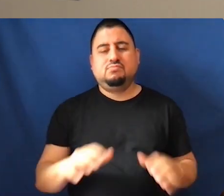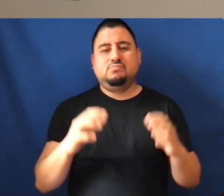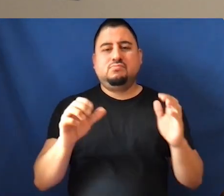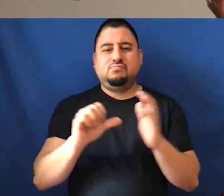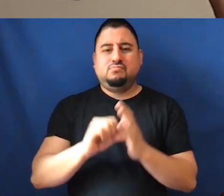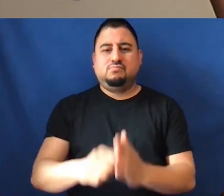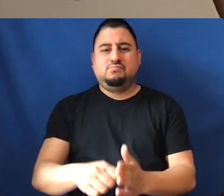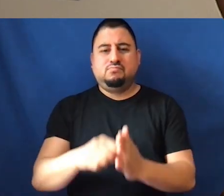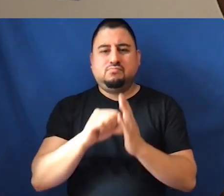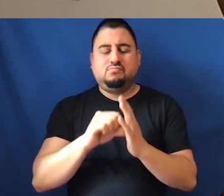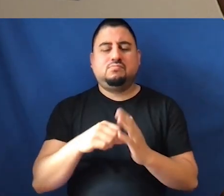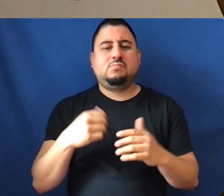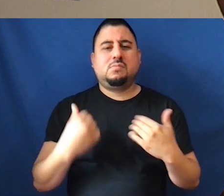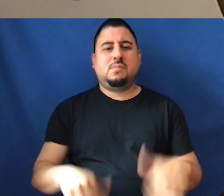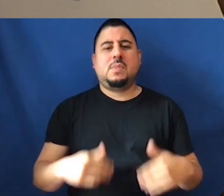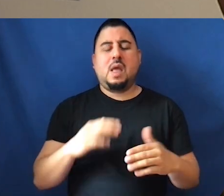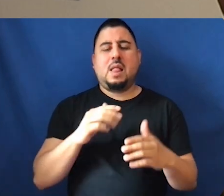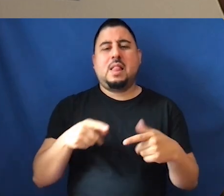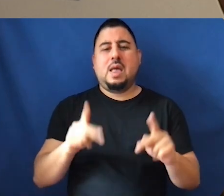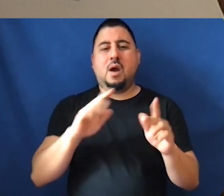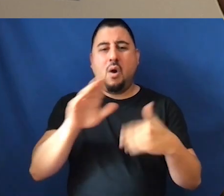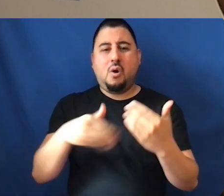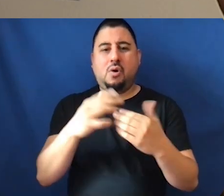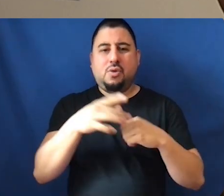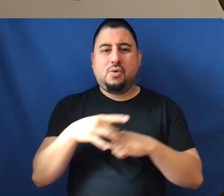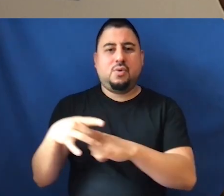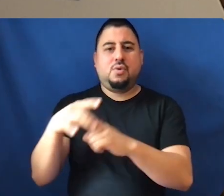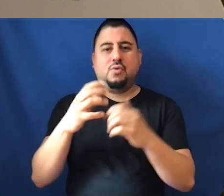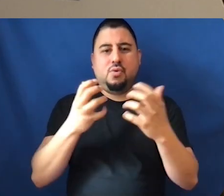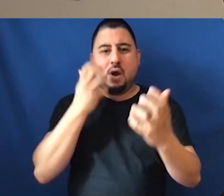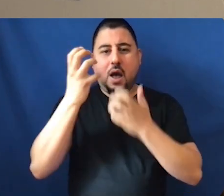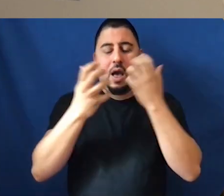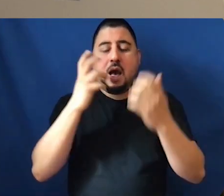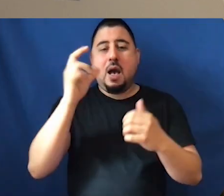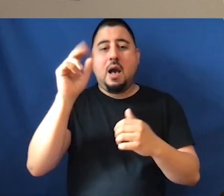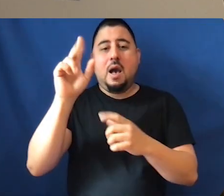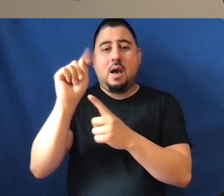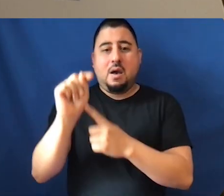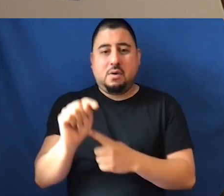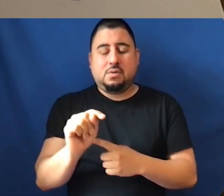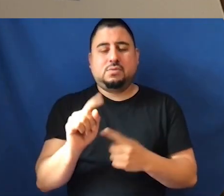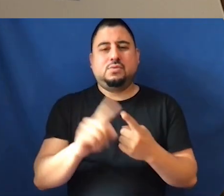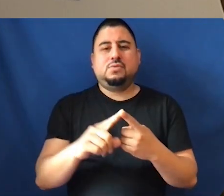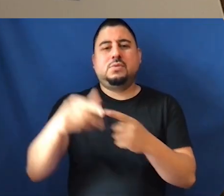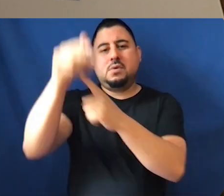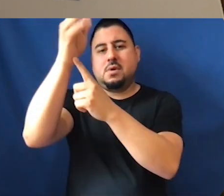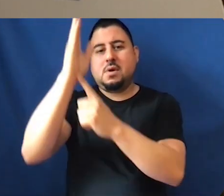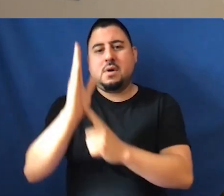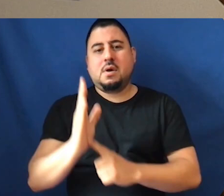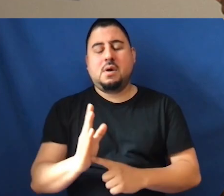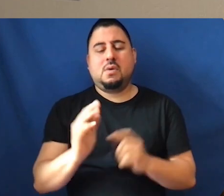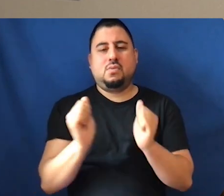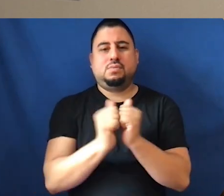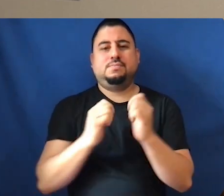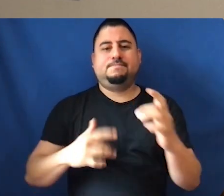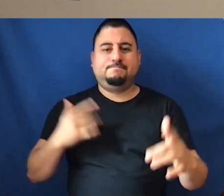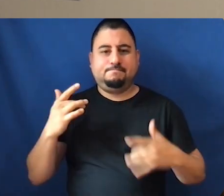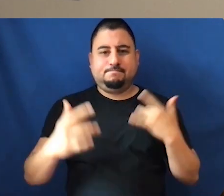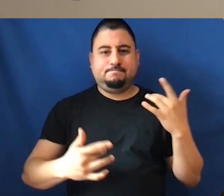deeds. Let all the earth cry out to God